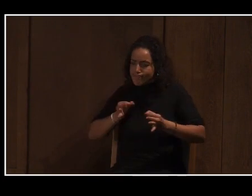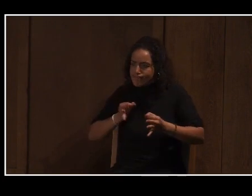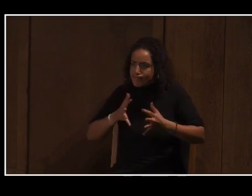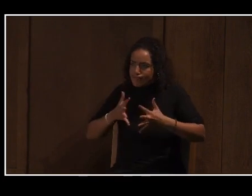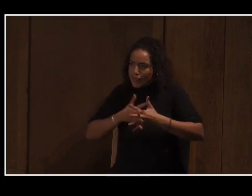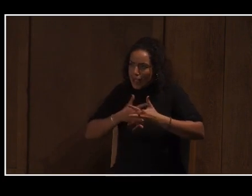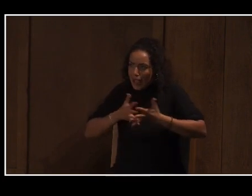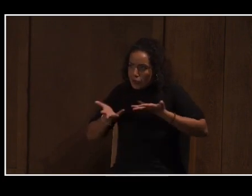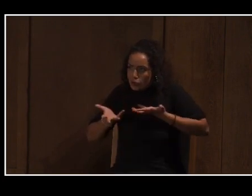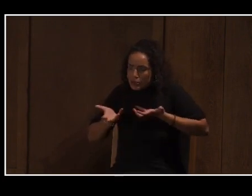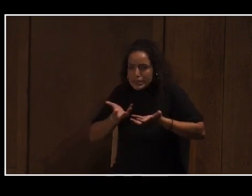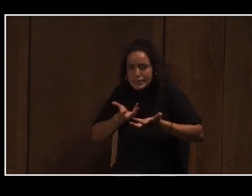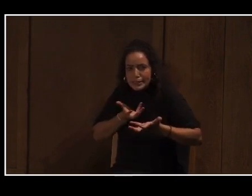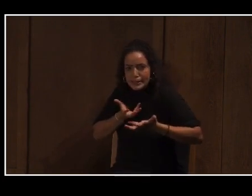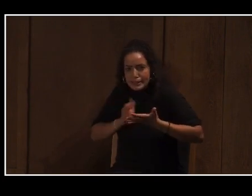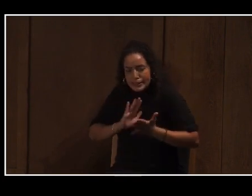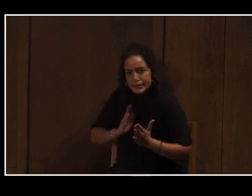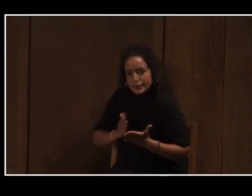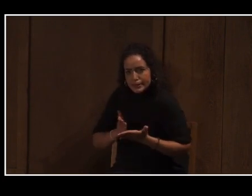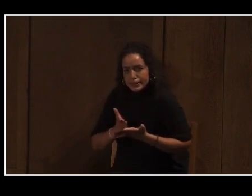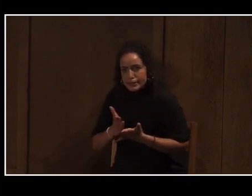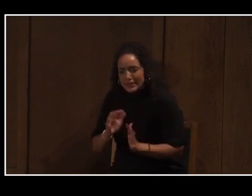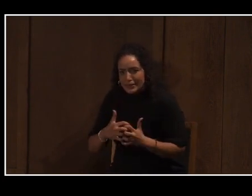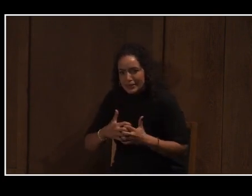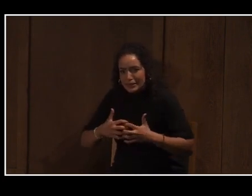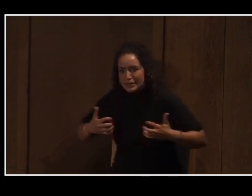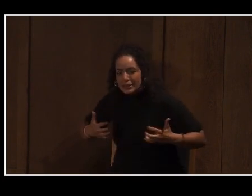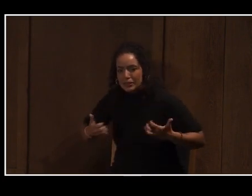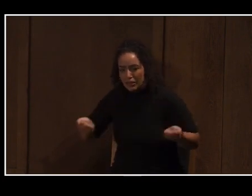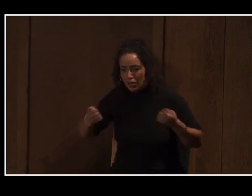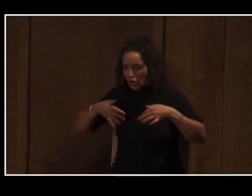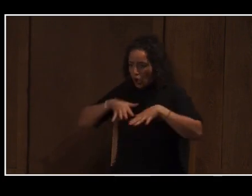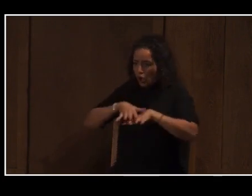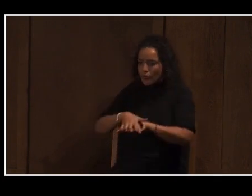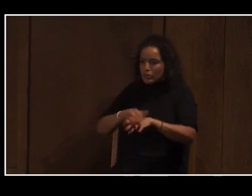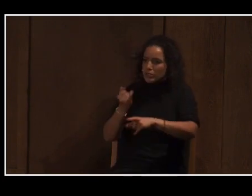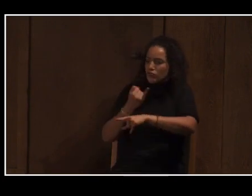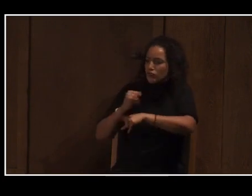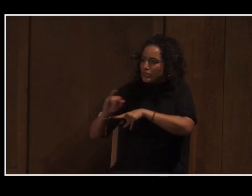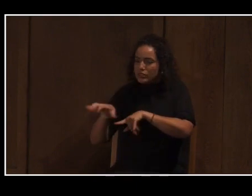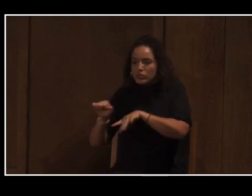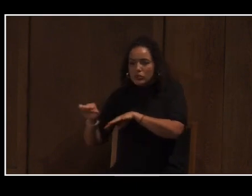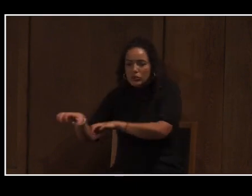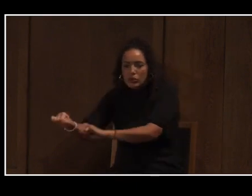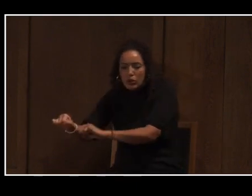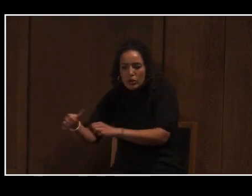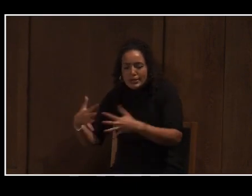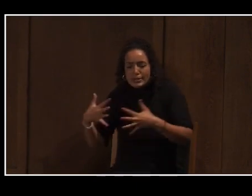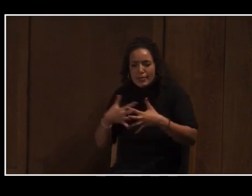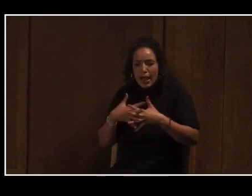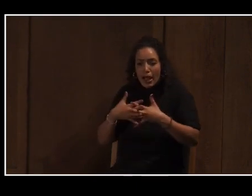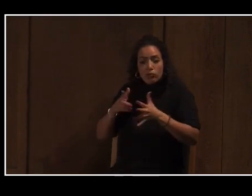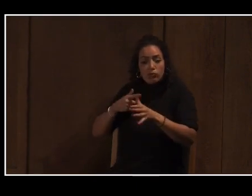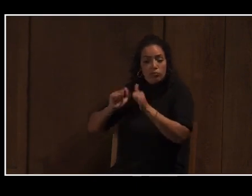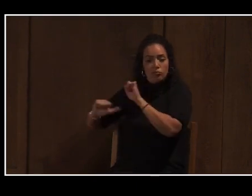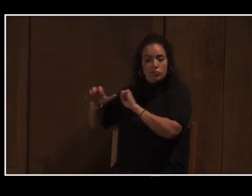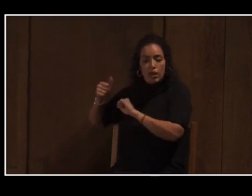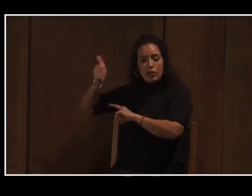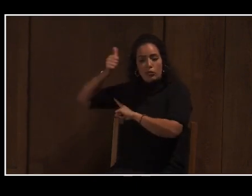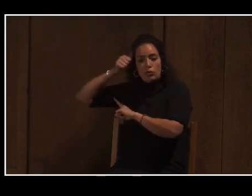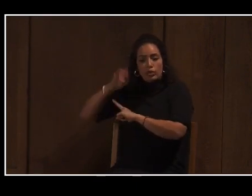disruption, dislocation, and hybridity in pointed resistance to colonial erasure. And she finishes